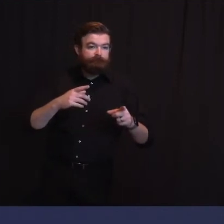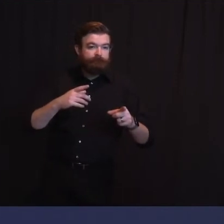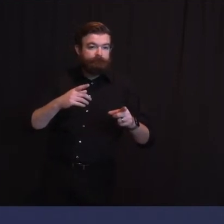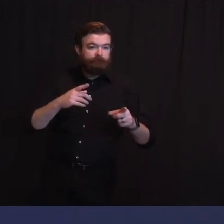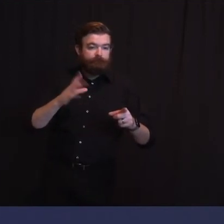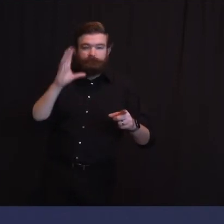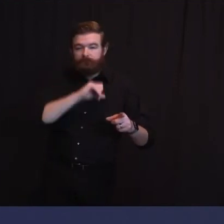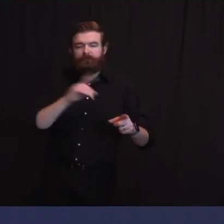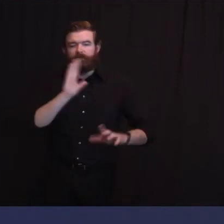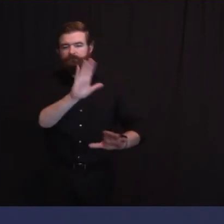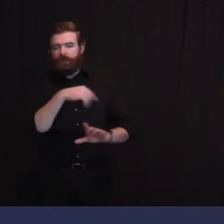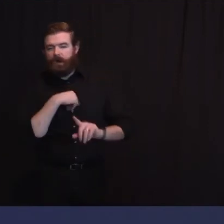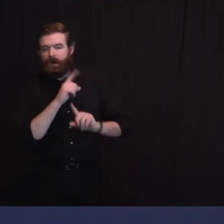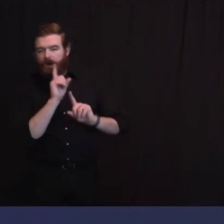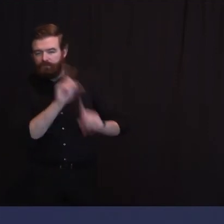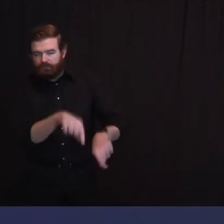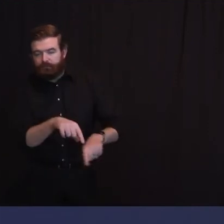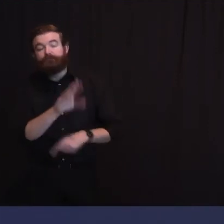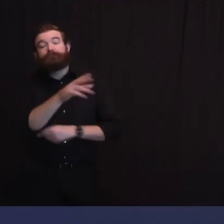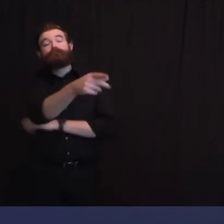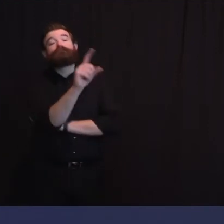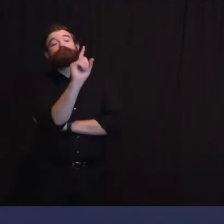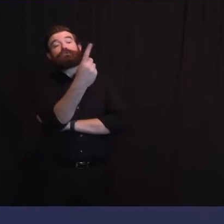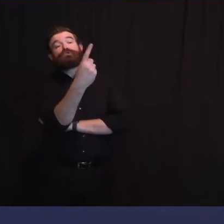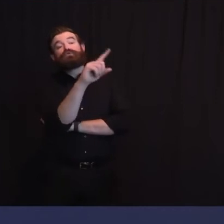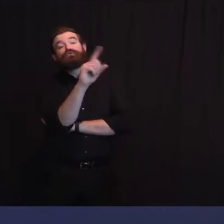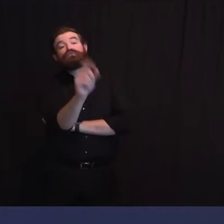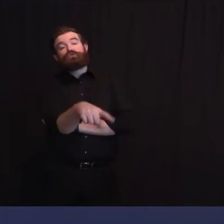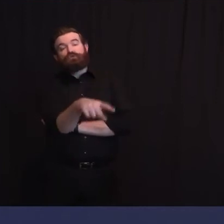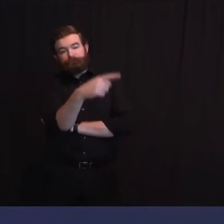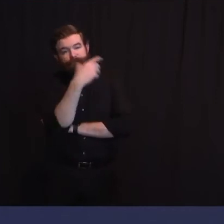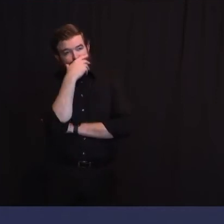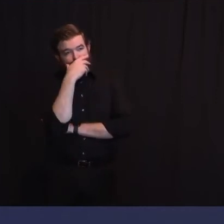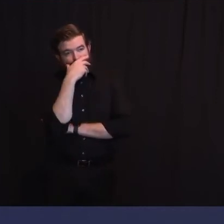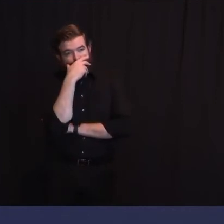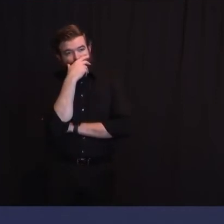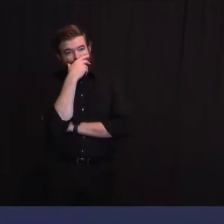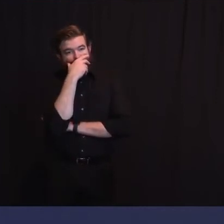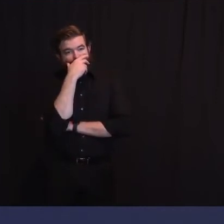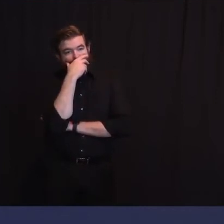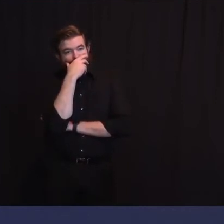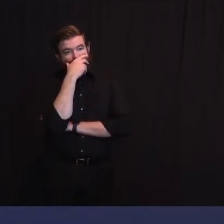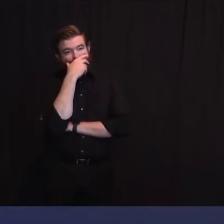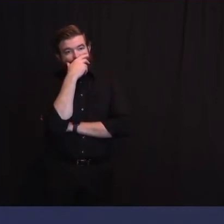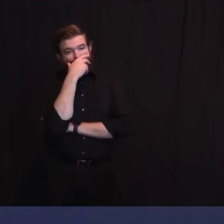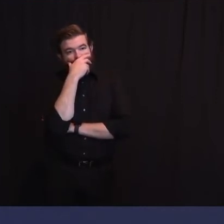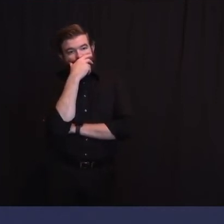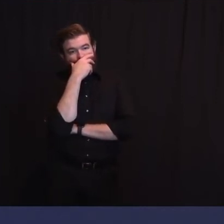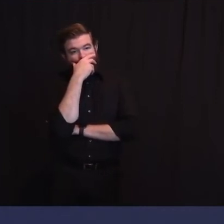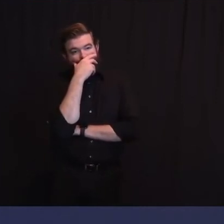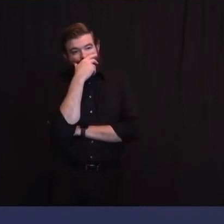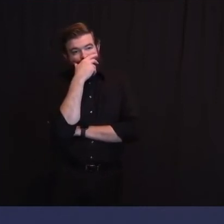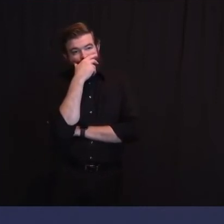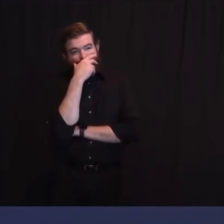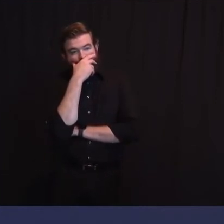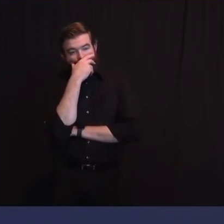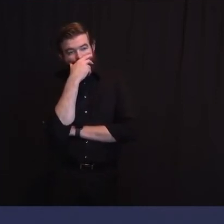First question, why use 50, 60, 70% and not 100? Over time, that is going to be 100. That